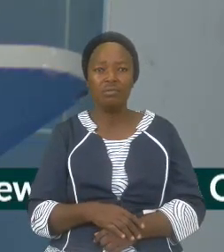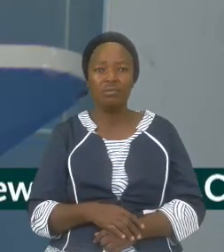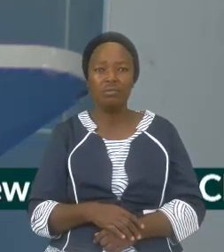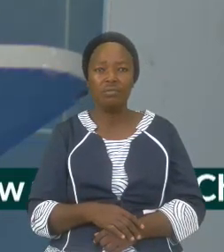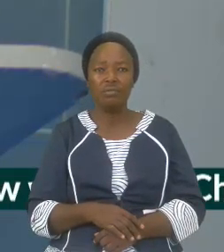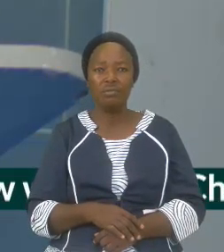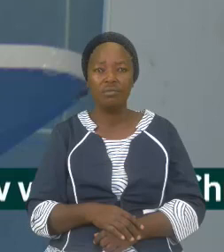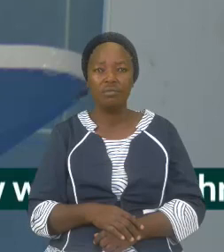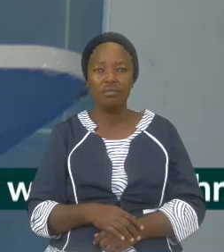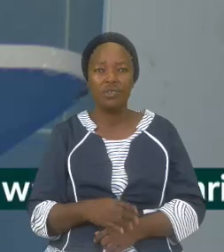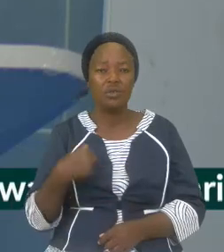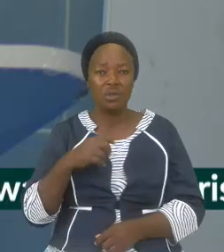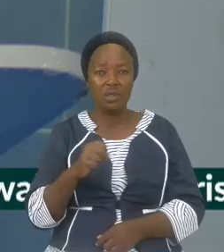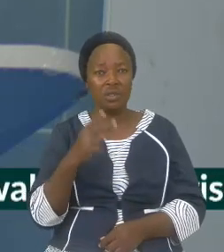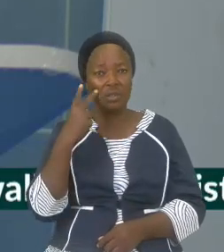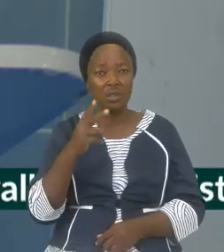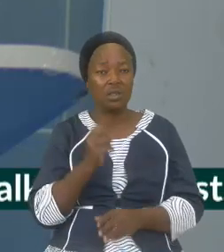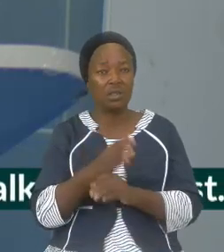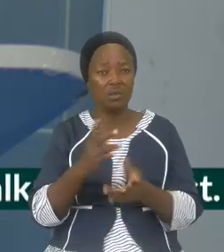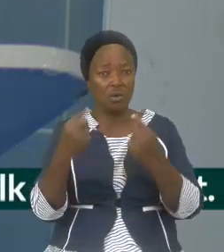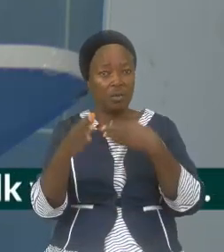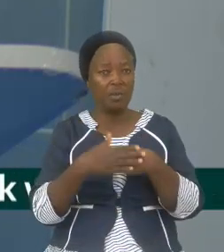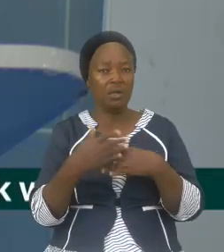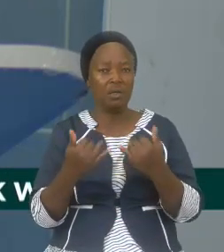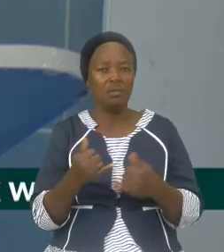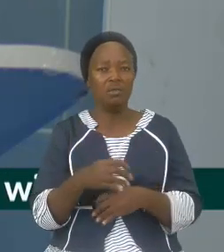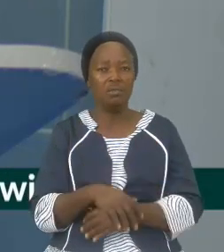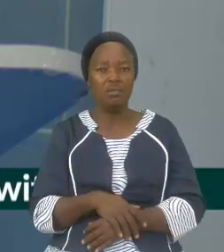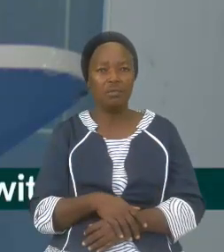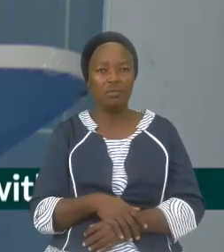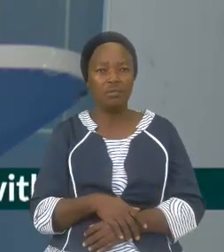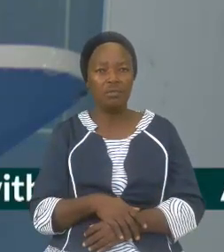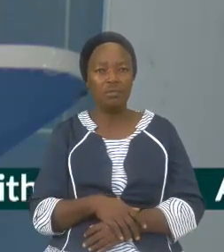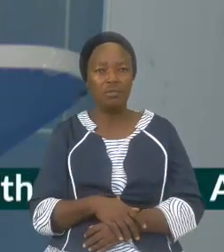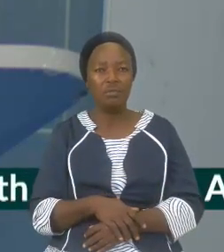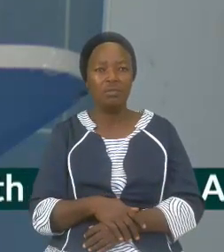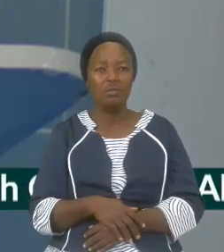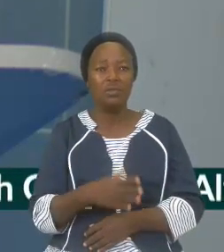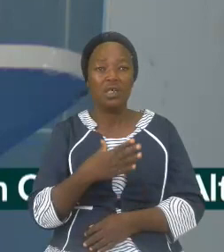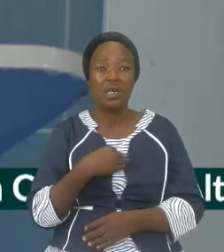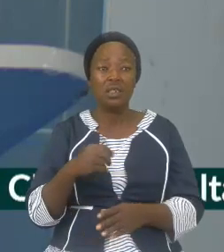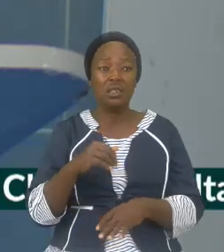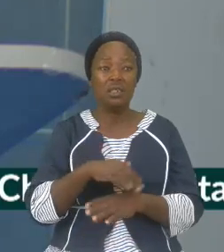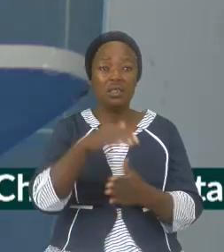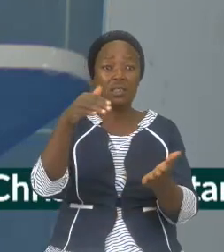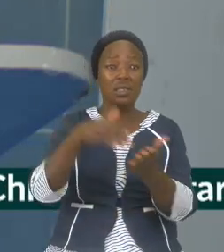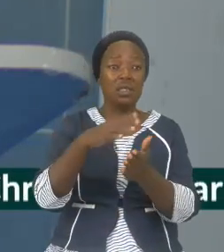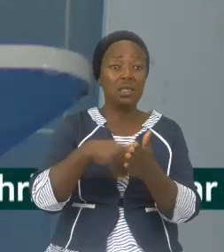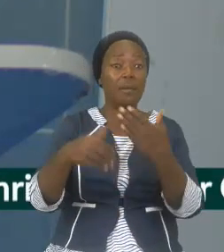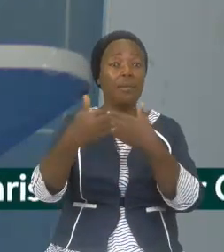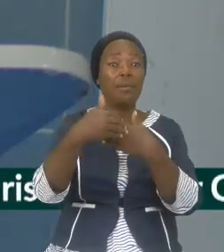Can see the counselors coming back. At the center, at the back, if you are true,